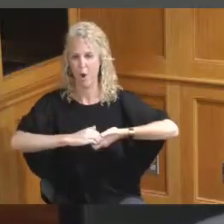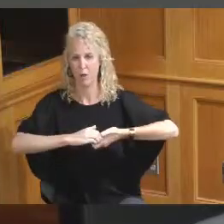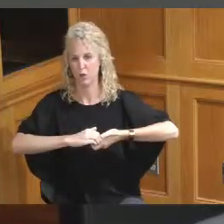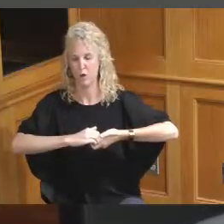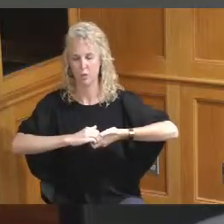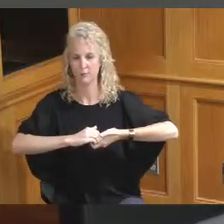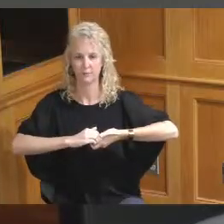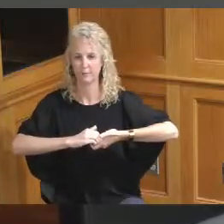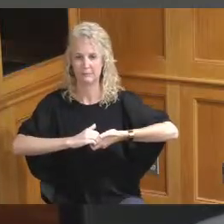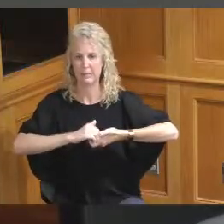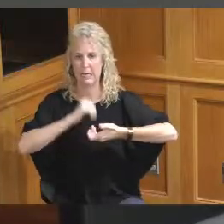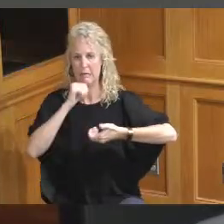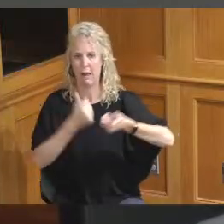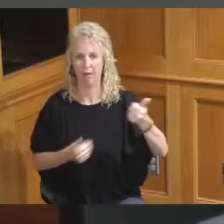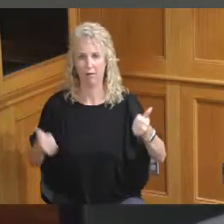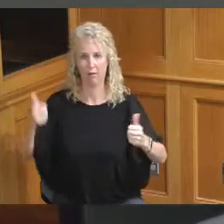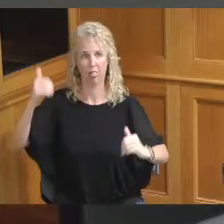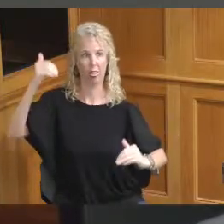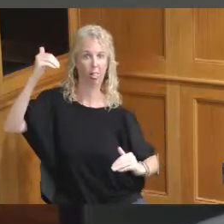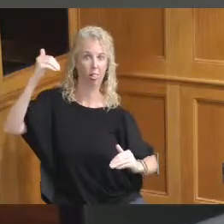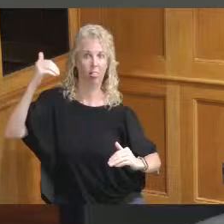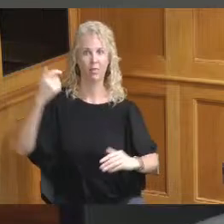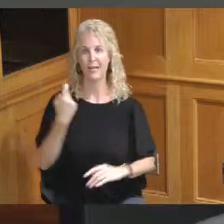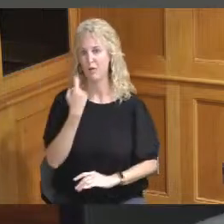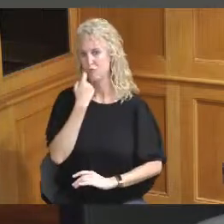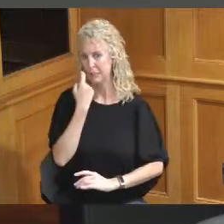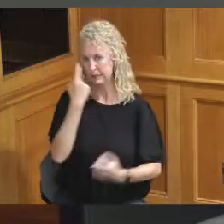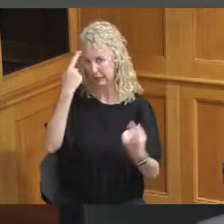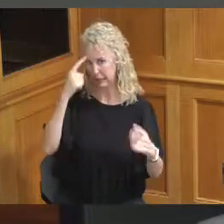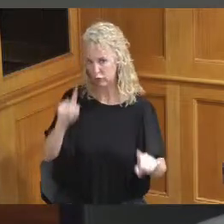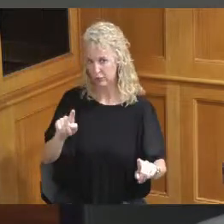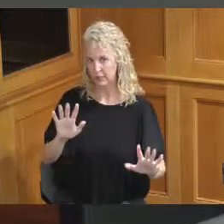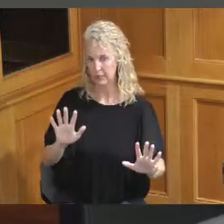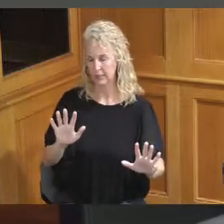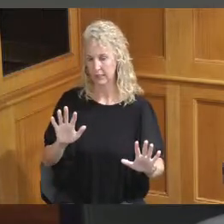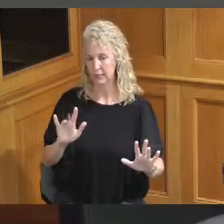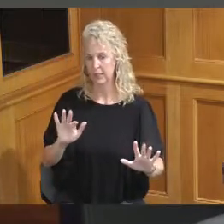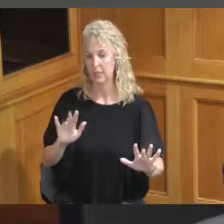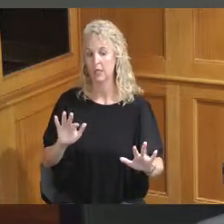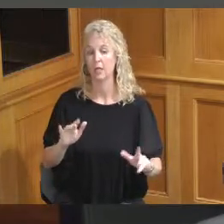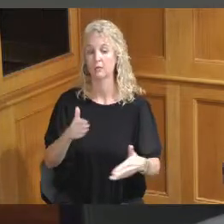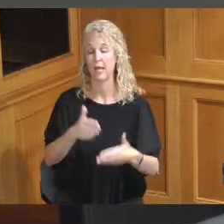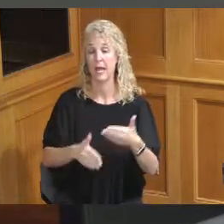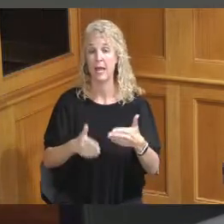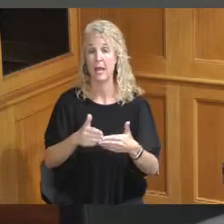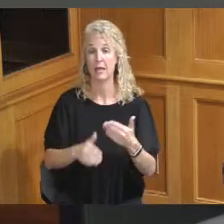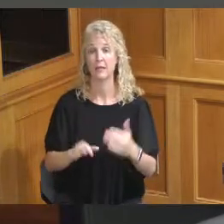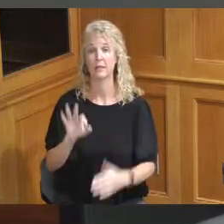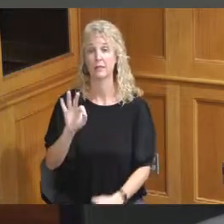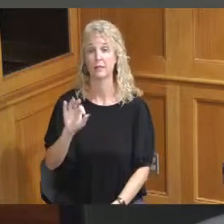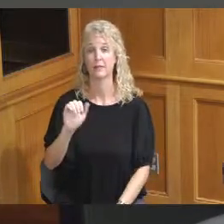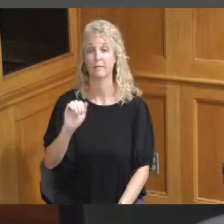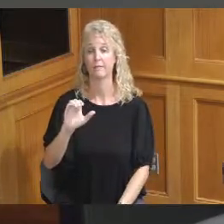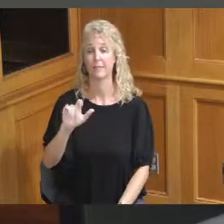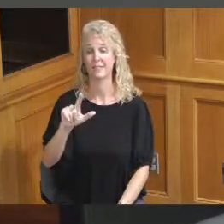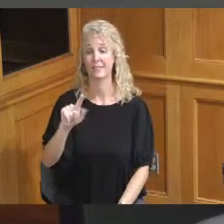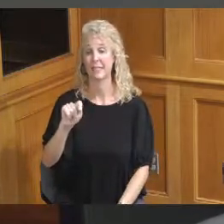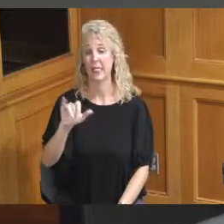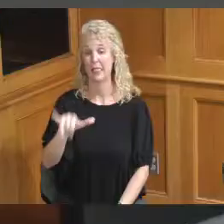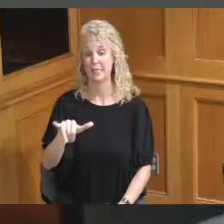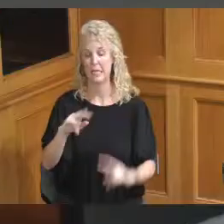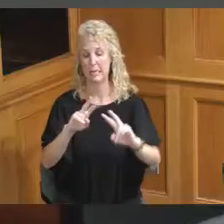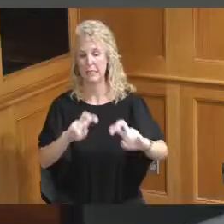efforts culminated recently in the conclusion of a facility assessment and a master plan